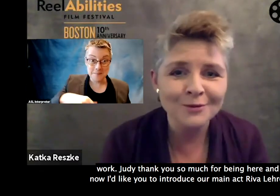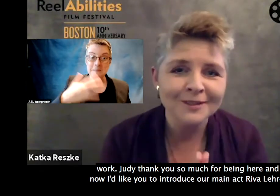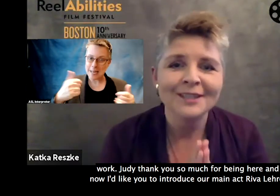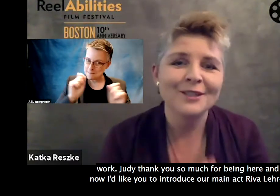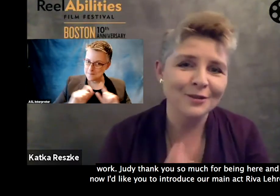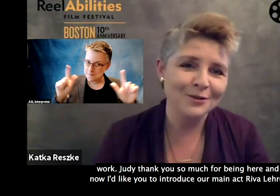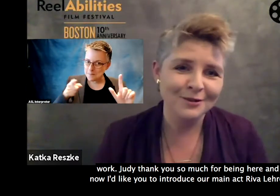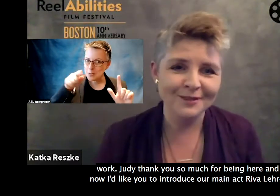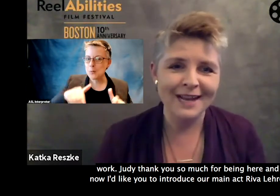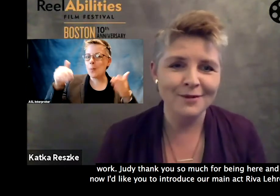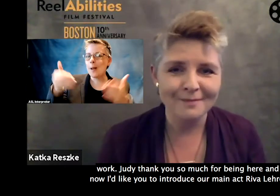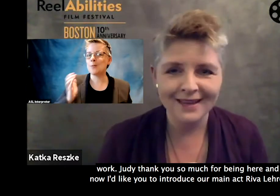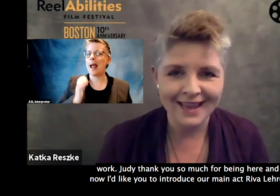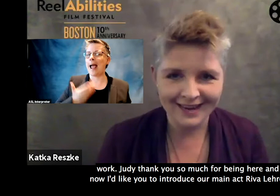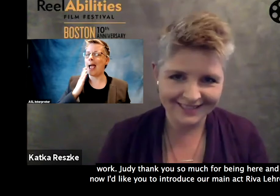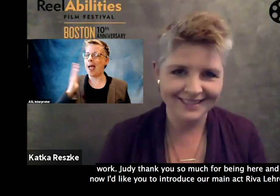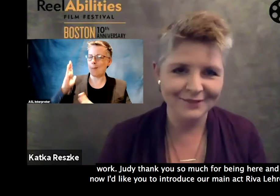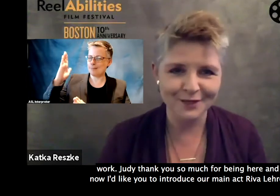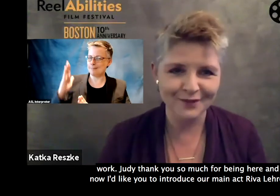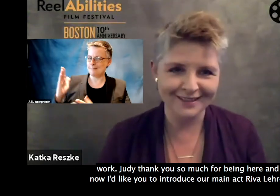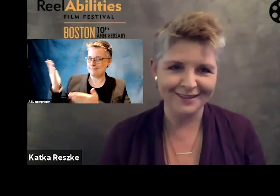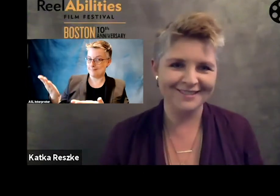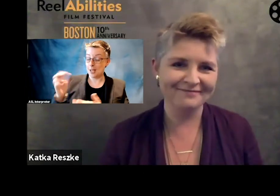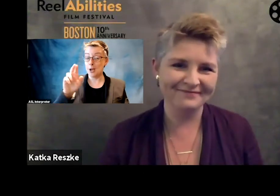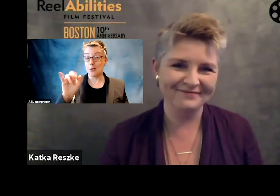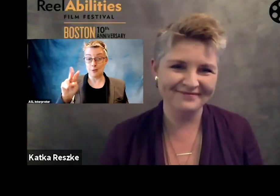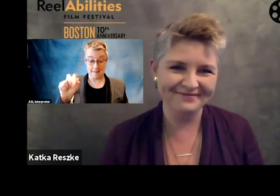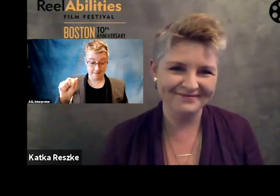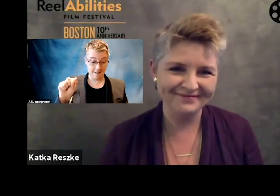you to introduce our main act, Riva Lehrer.